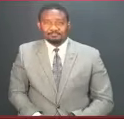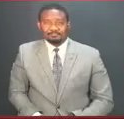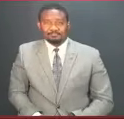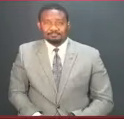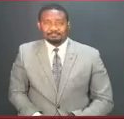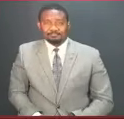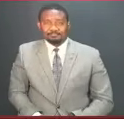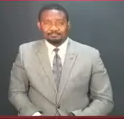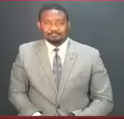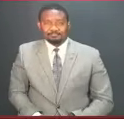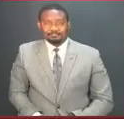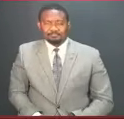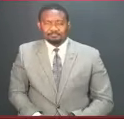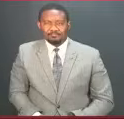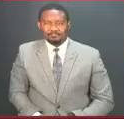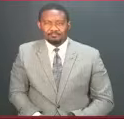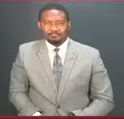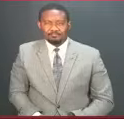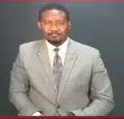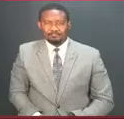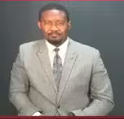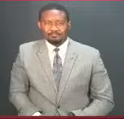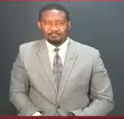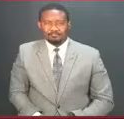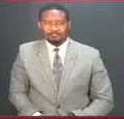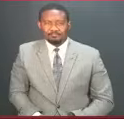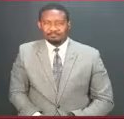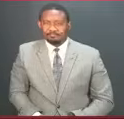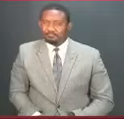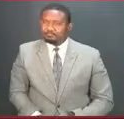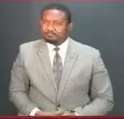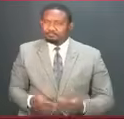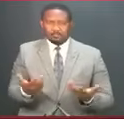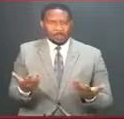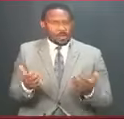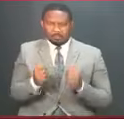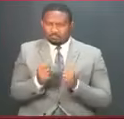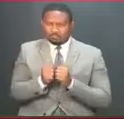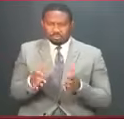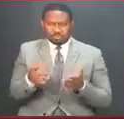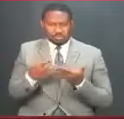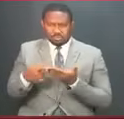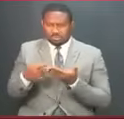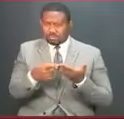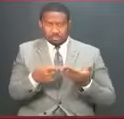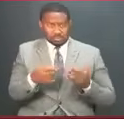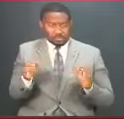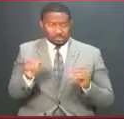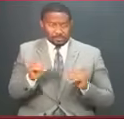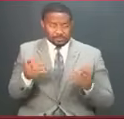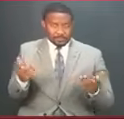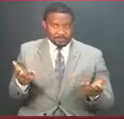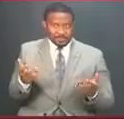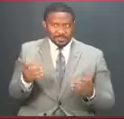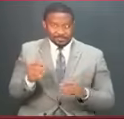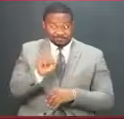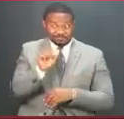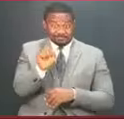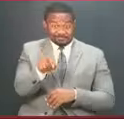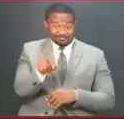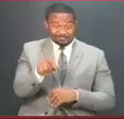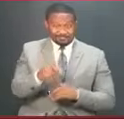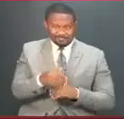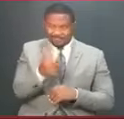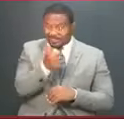Honorable Mr. members, Speaker, you may put the question. There being no further consideration, I put the questions. Those